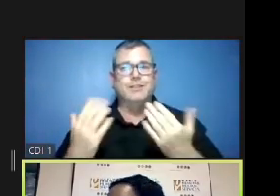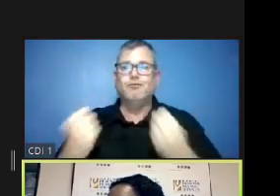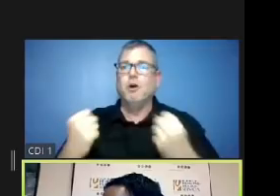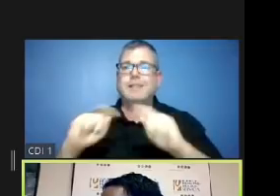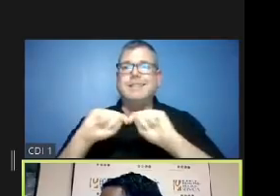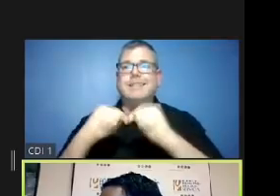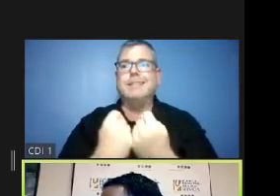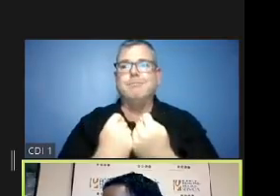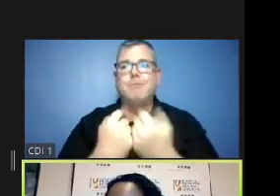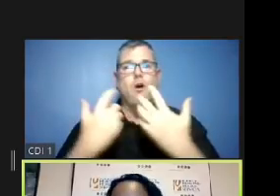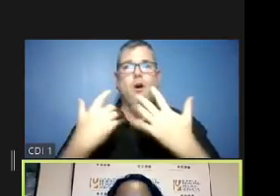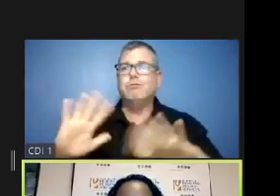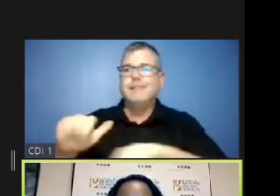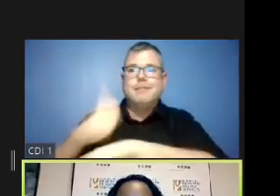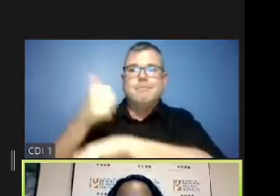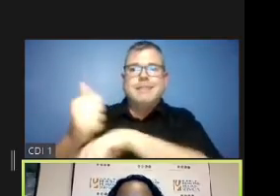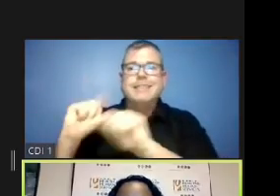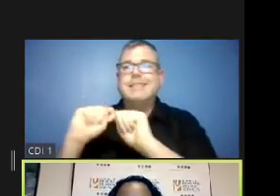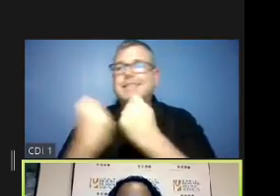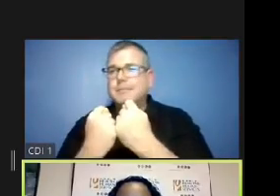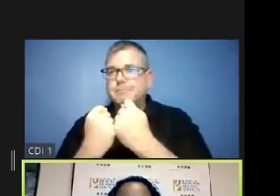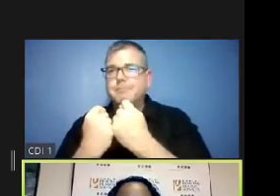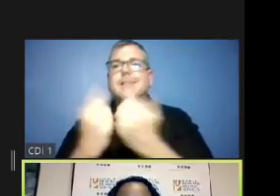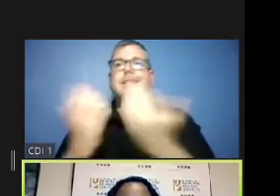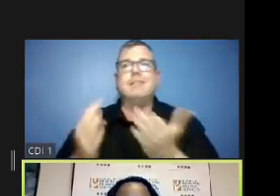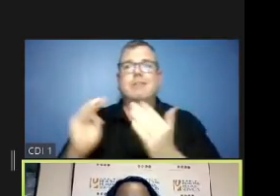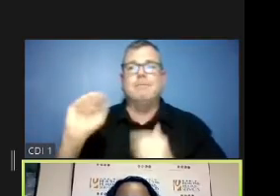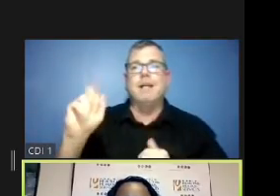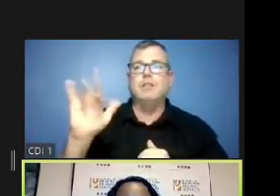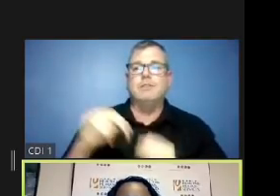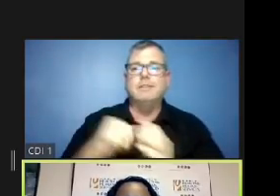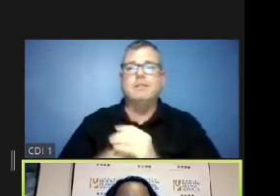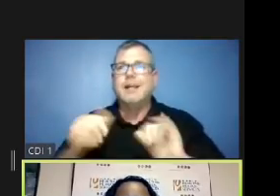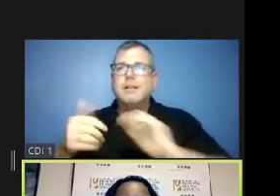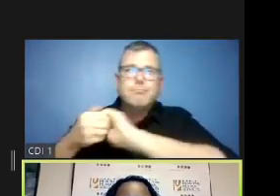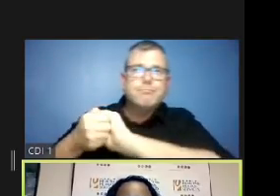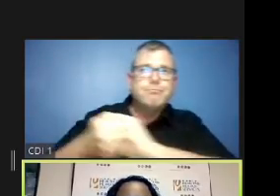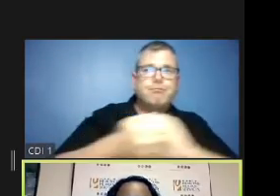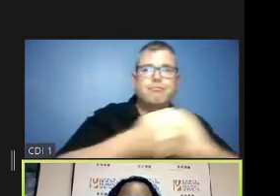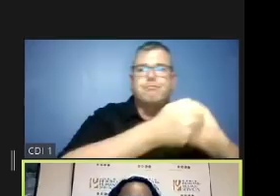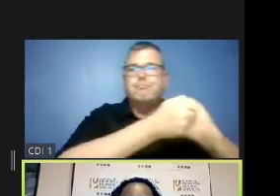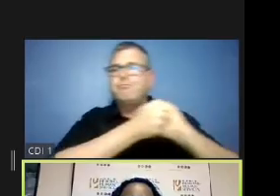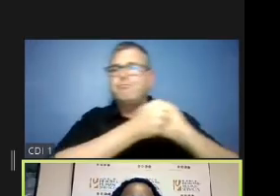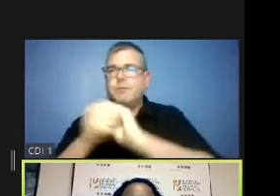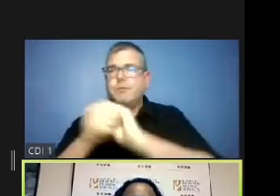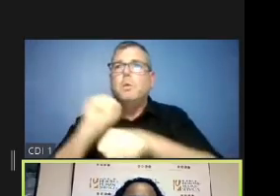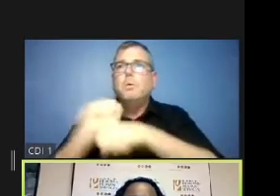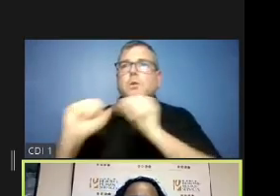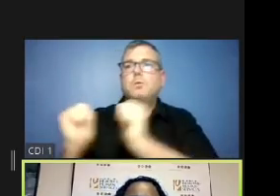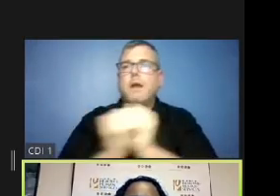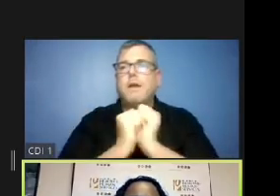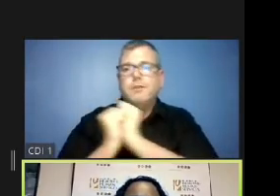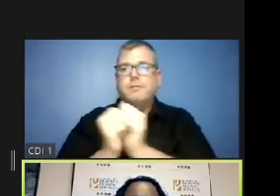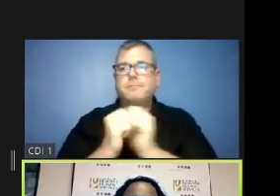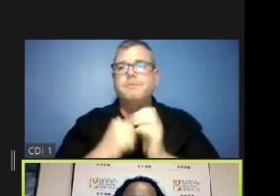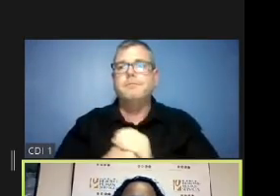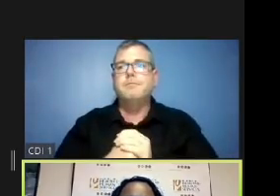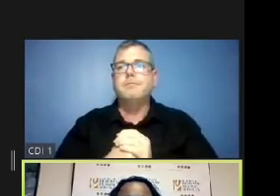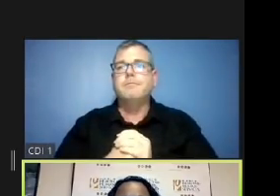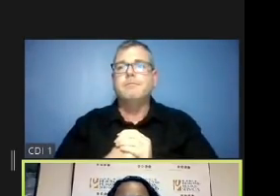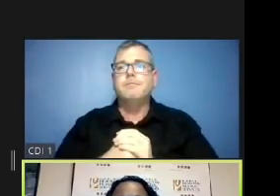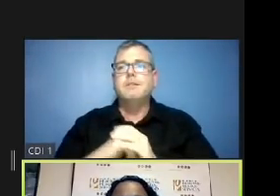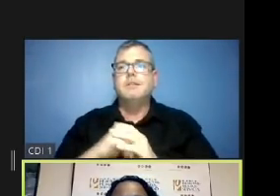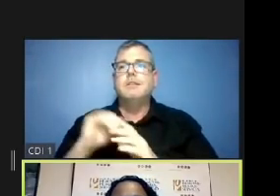also working with on this issue. And as Chief Weber mentioned and Dr. Evans,